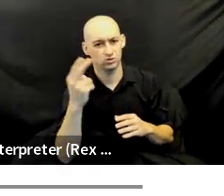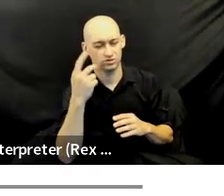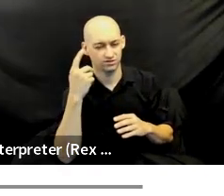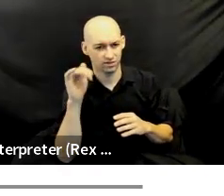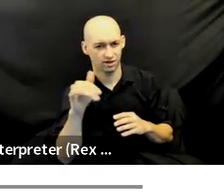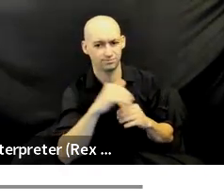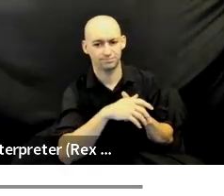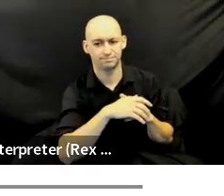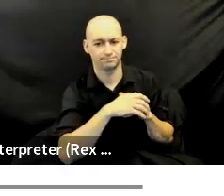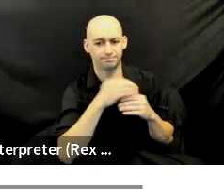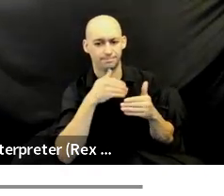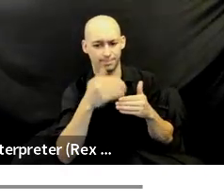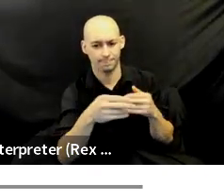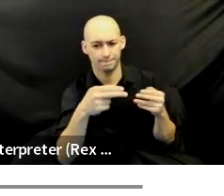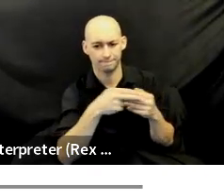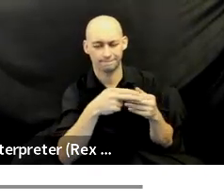slide, please.